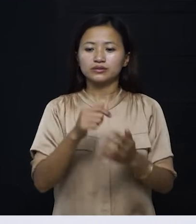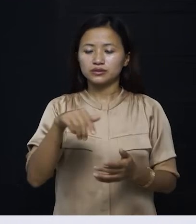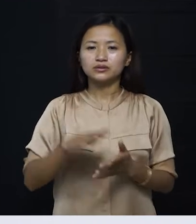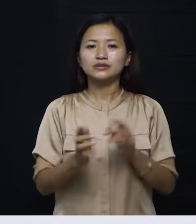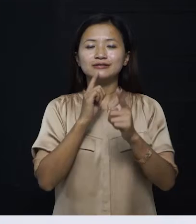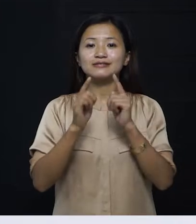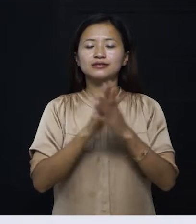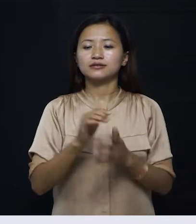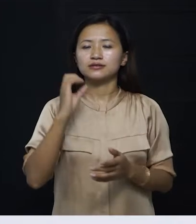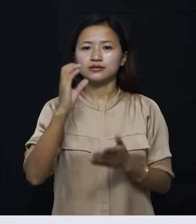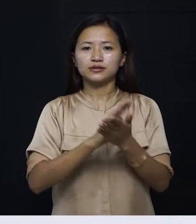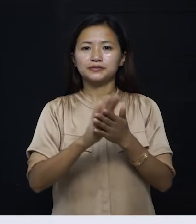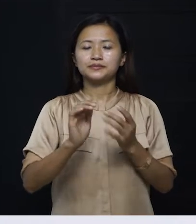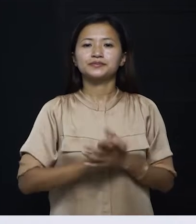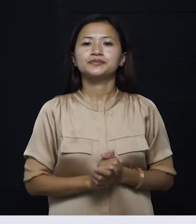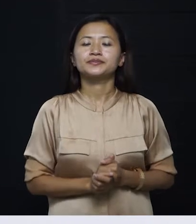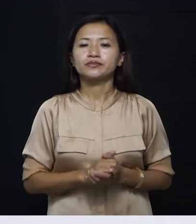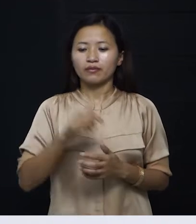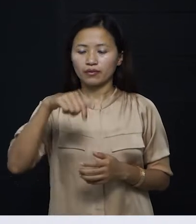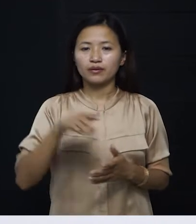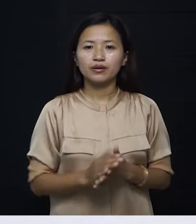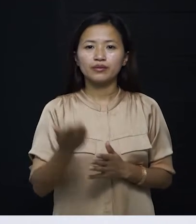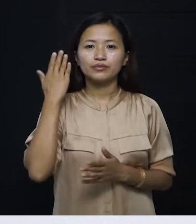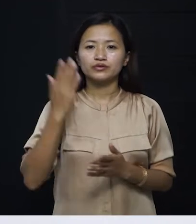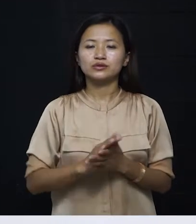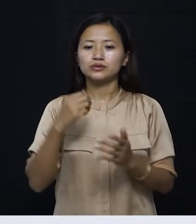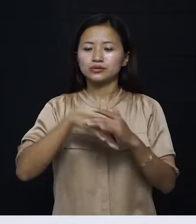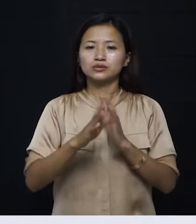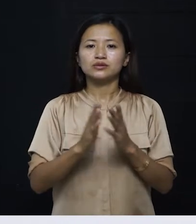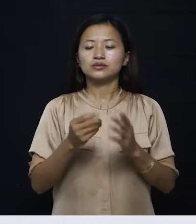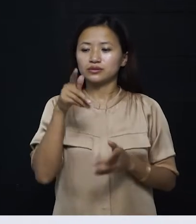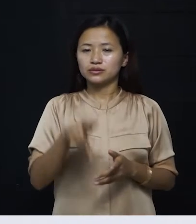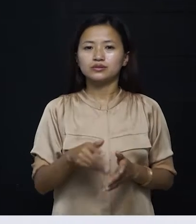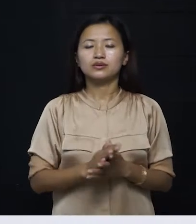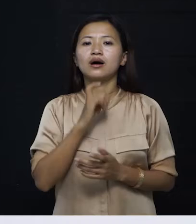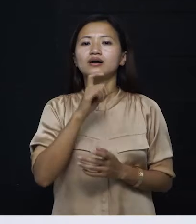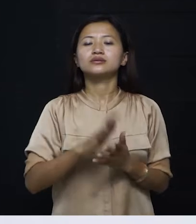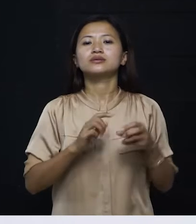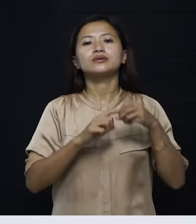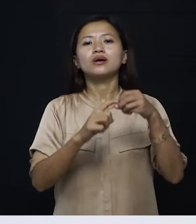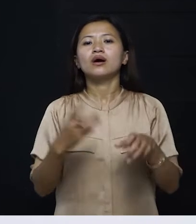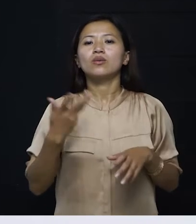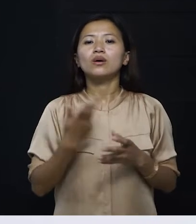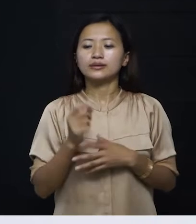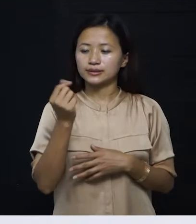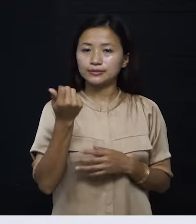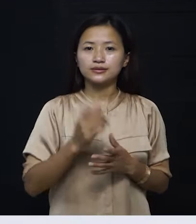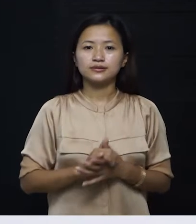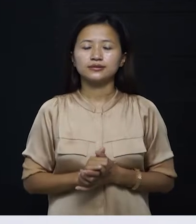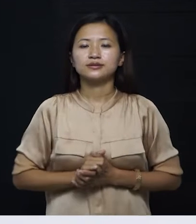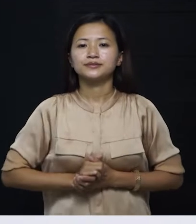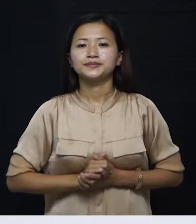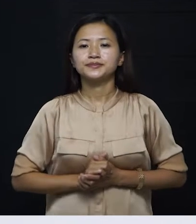in this chapter, okay? Now, before we go into it, if I ask you the question, what is money?